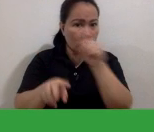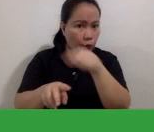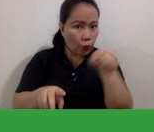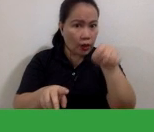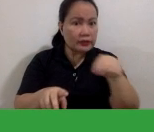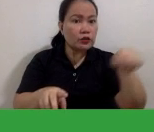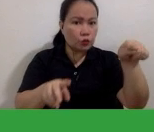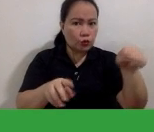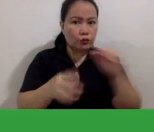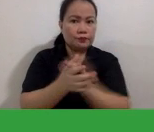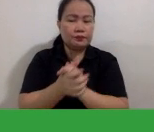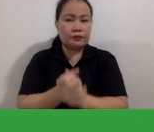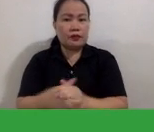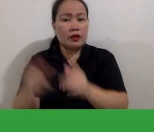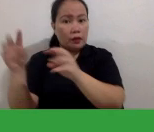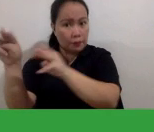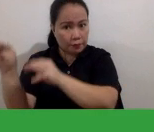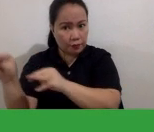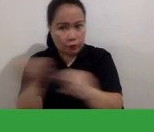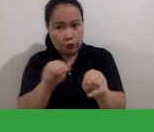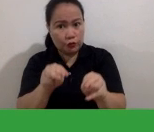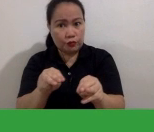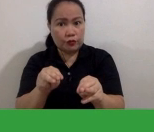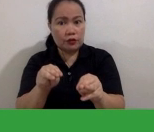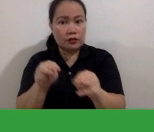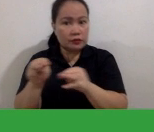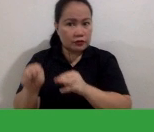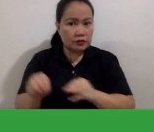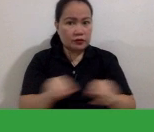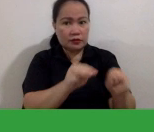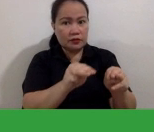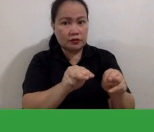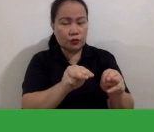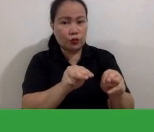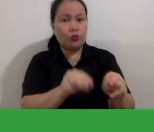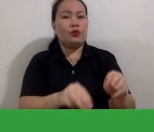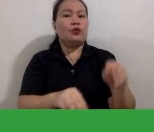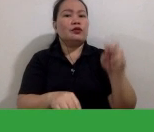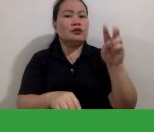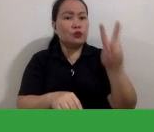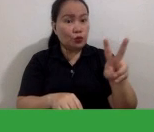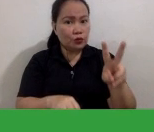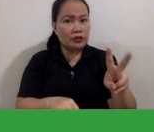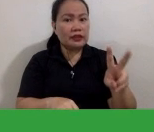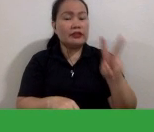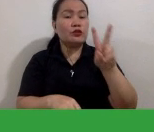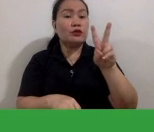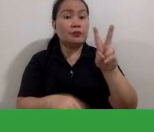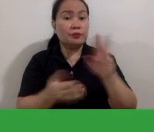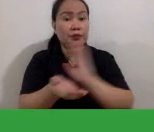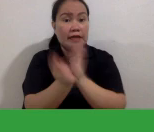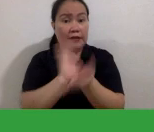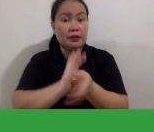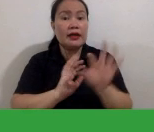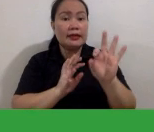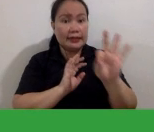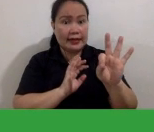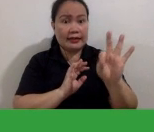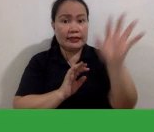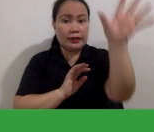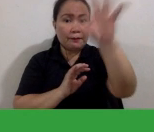0.09 times 100. So let's move the decimal point 2 units to the right. 1, 2. So that is